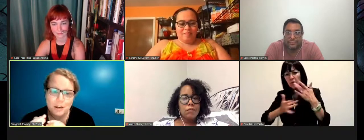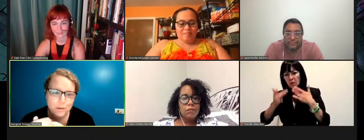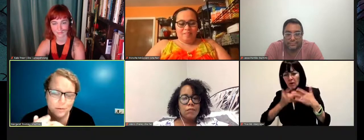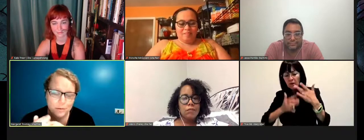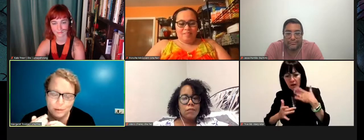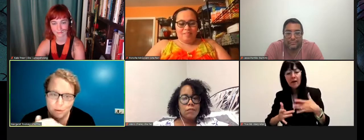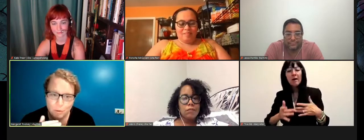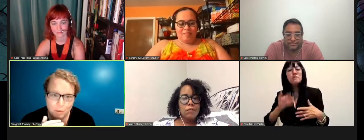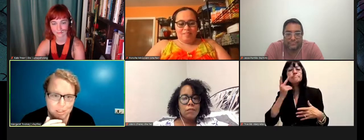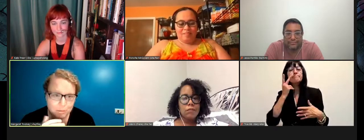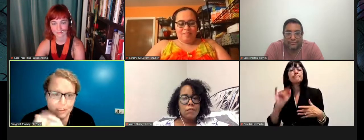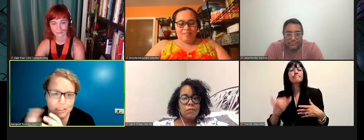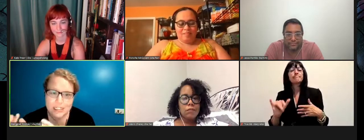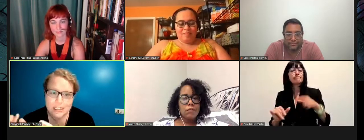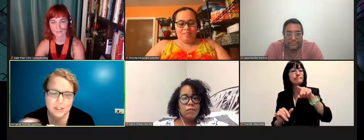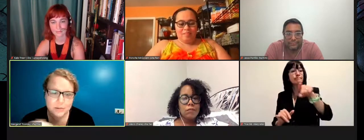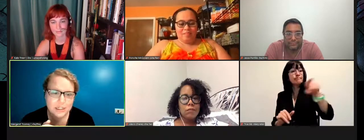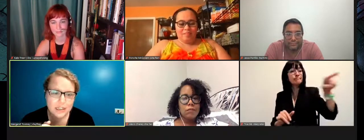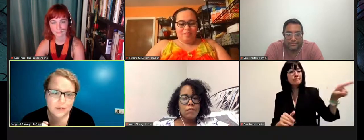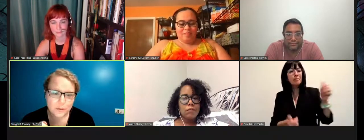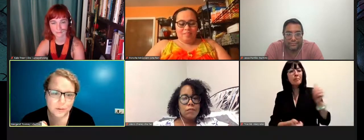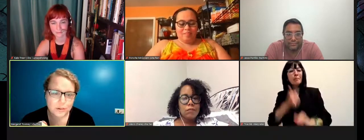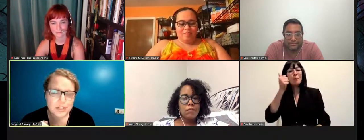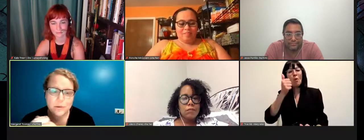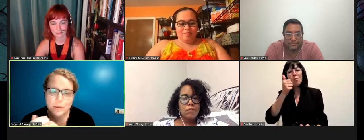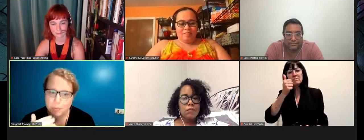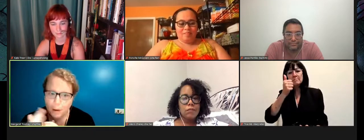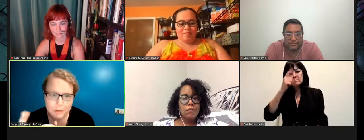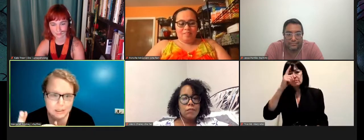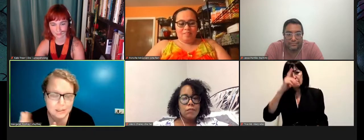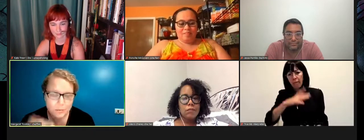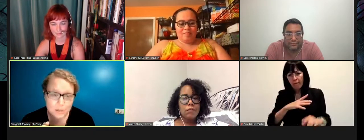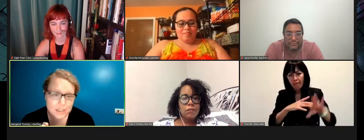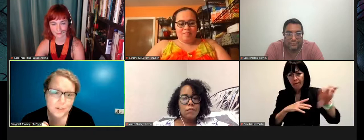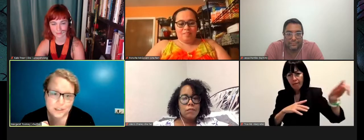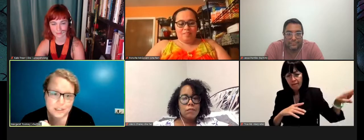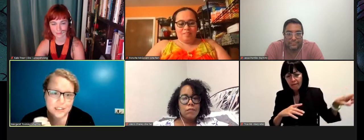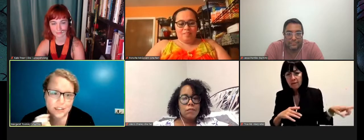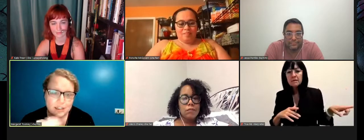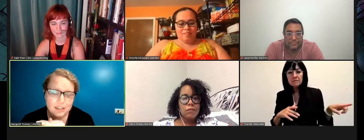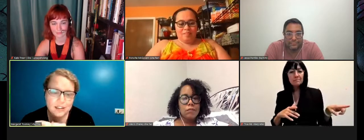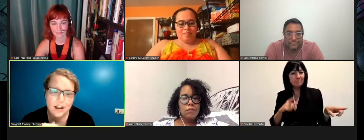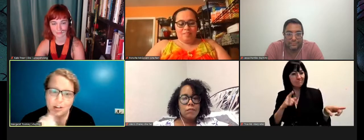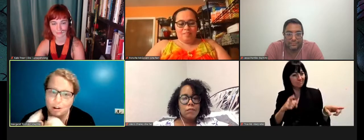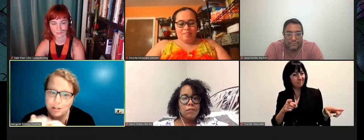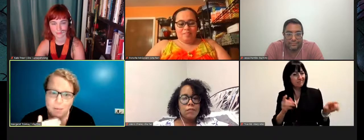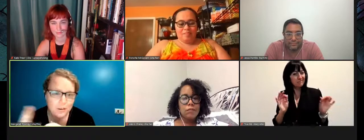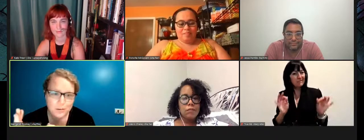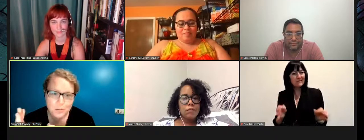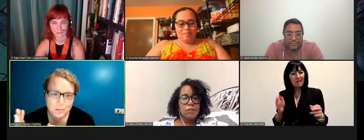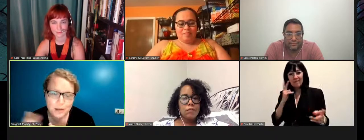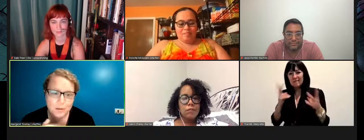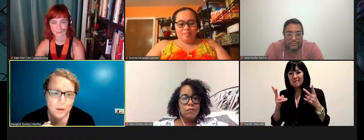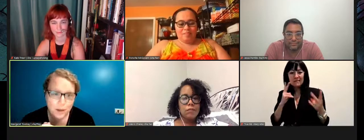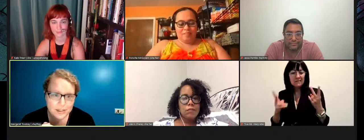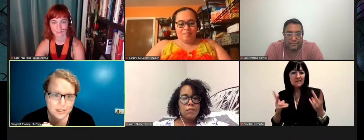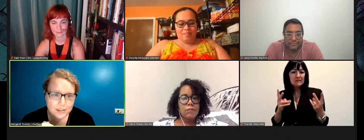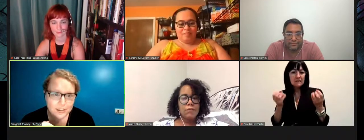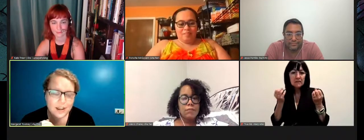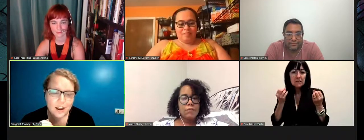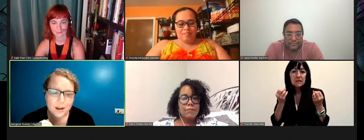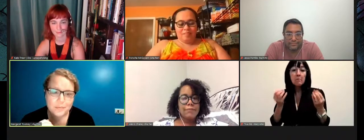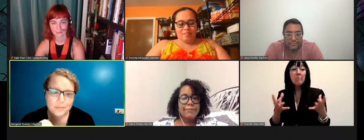then if we were to really dig into it and get even further into it, we would definitely see a large amount of those men being